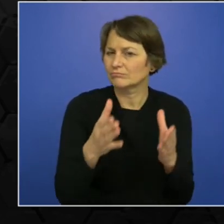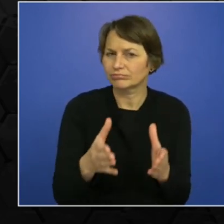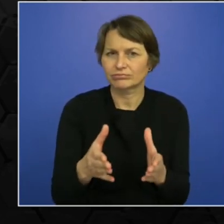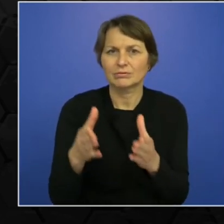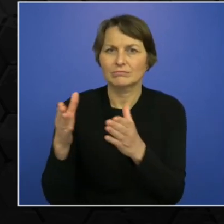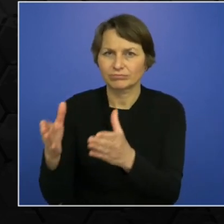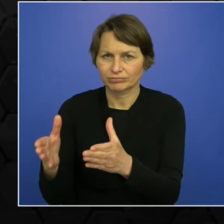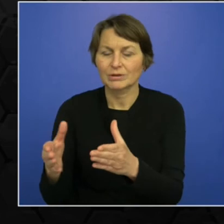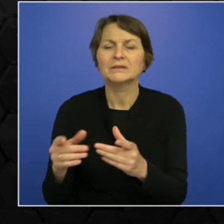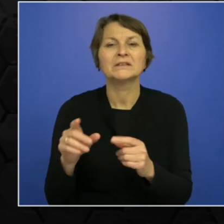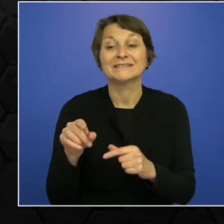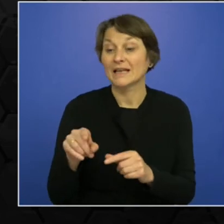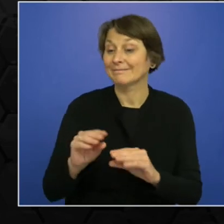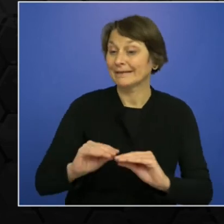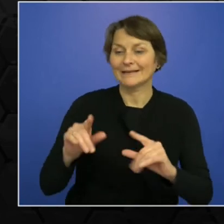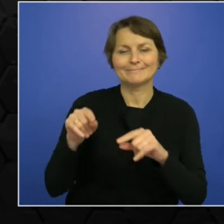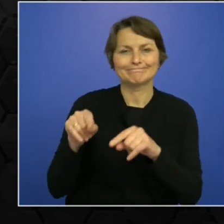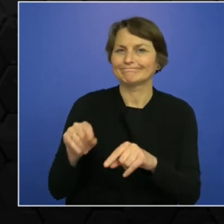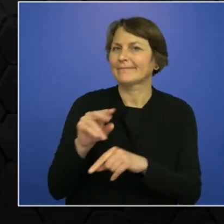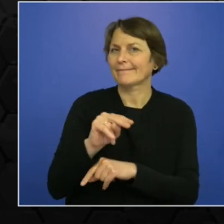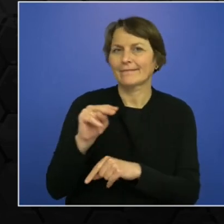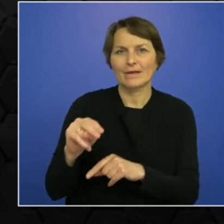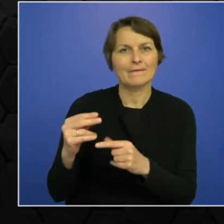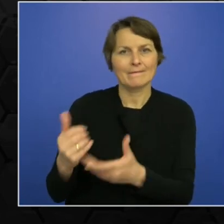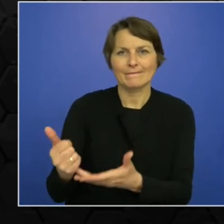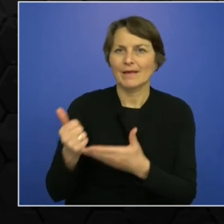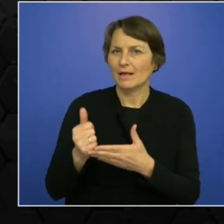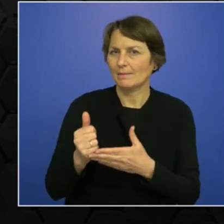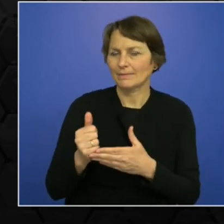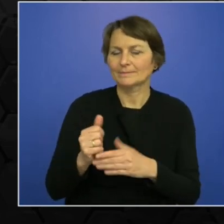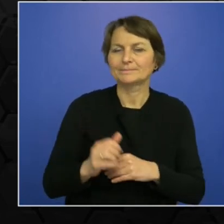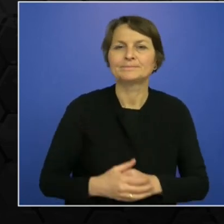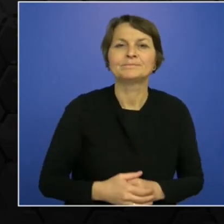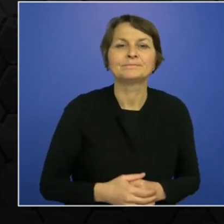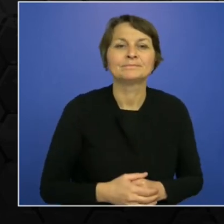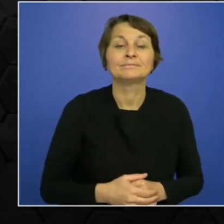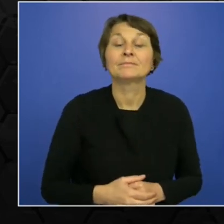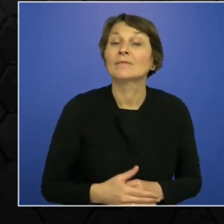enough. So, like I said, you can find our